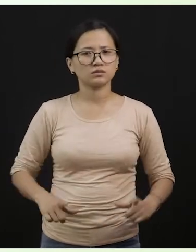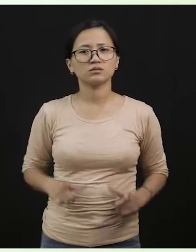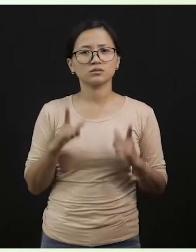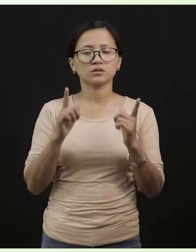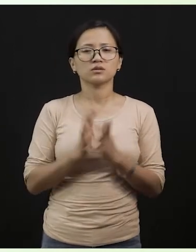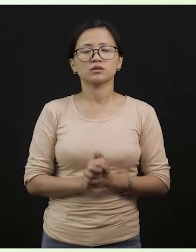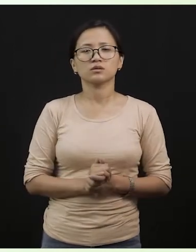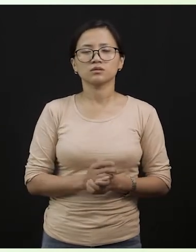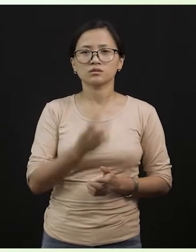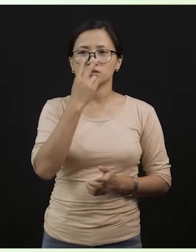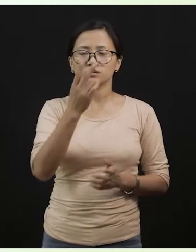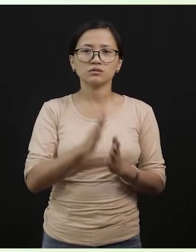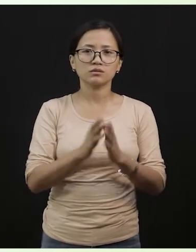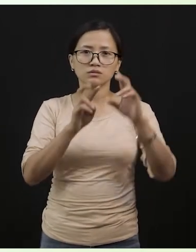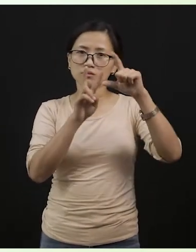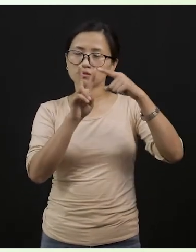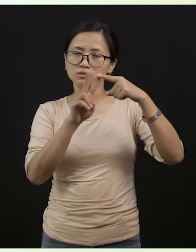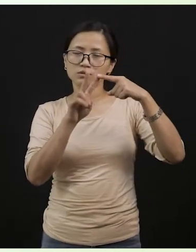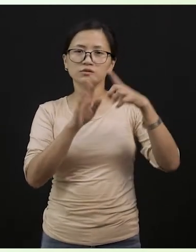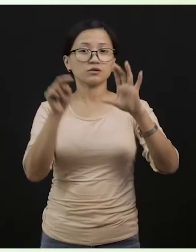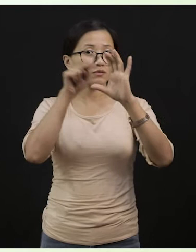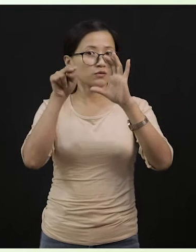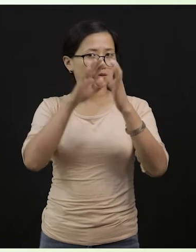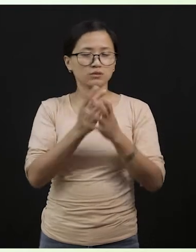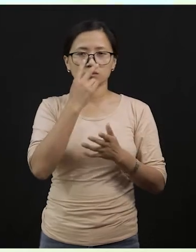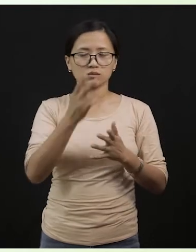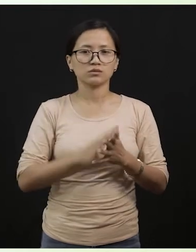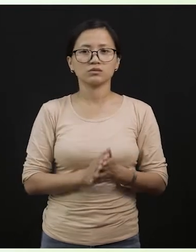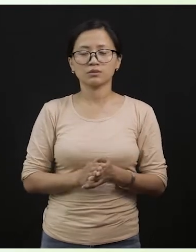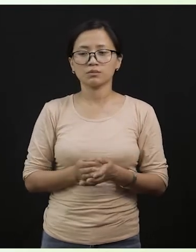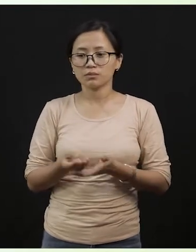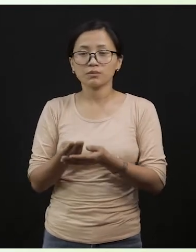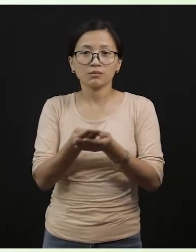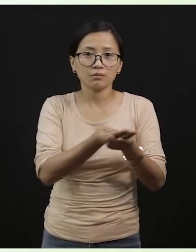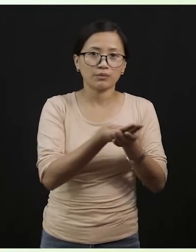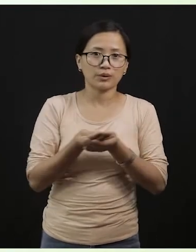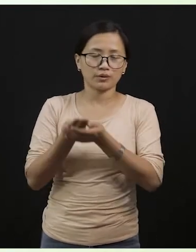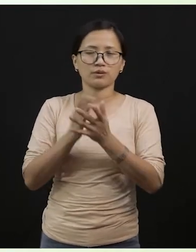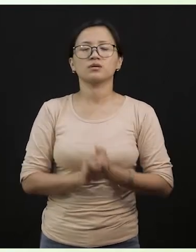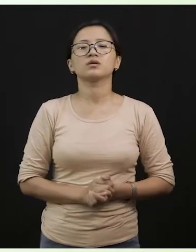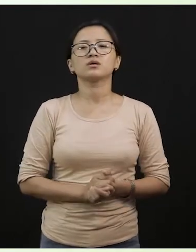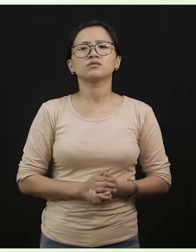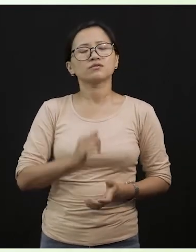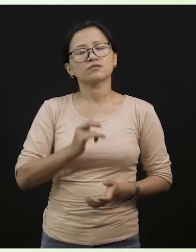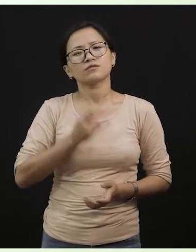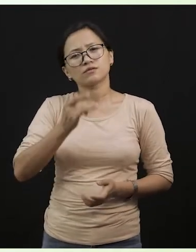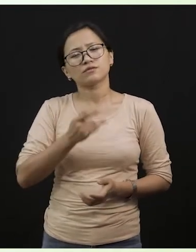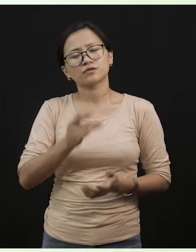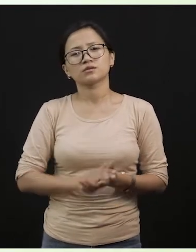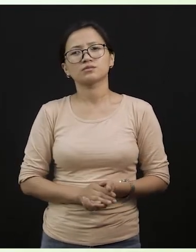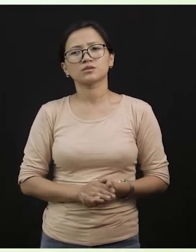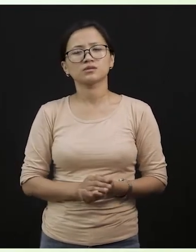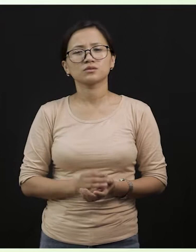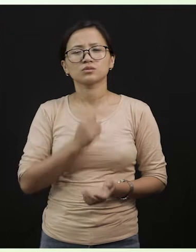have seen beggars in TVs and videos. It's so, when we look at them, we feel so pity for them. So what we can do, if you